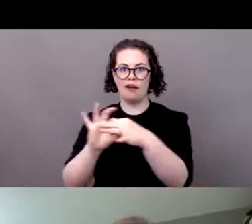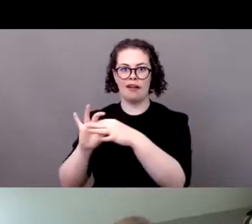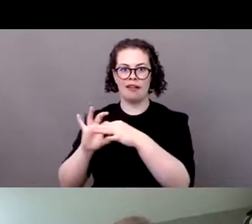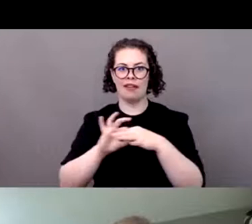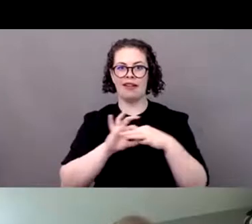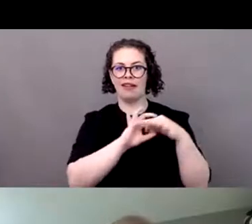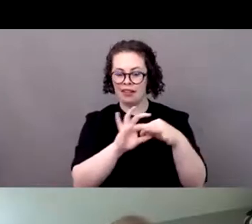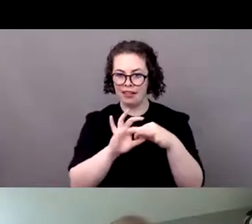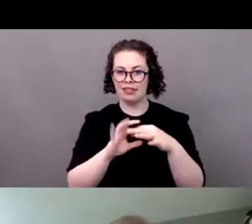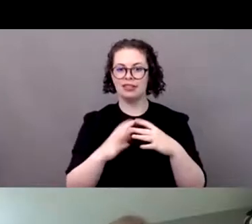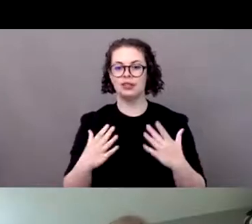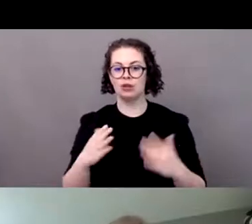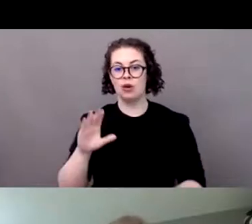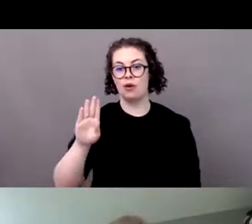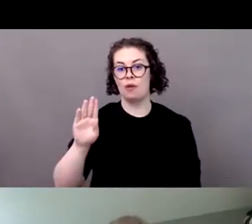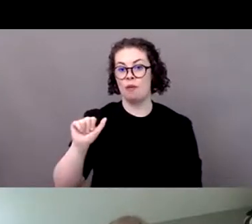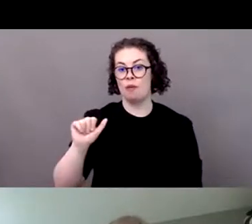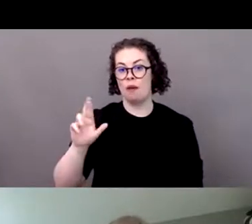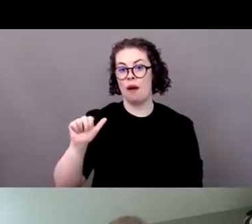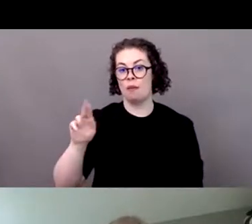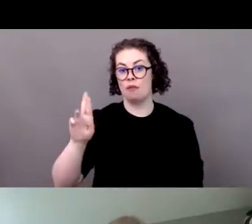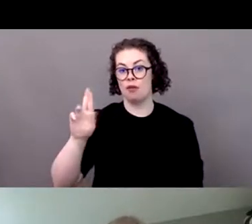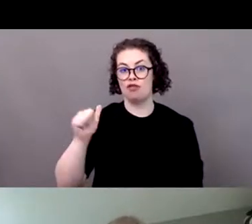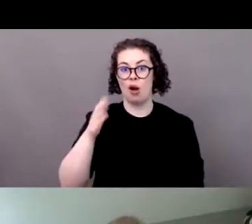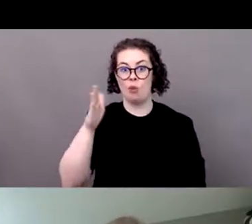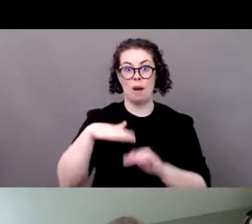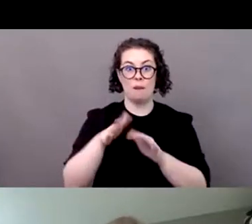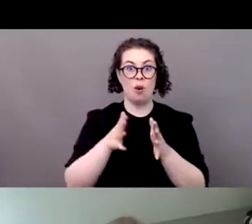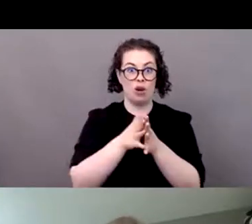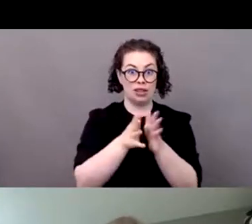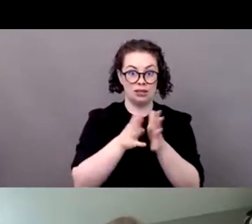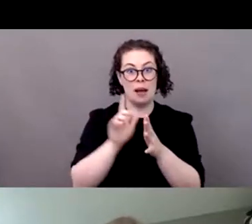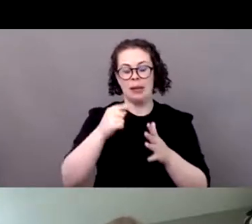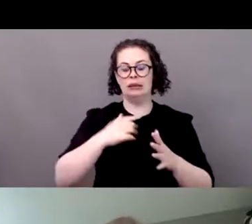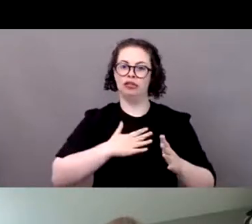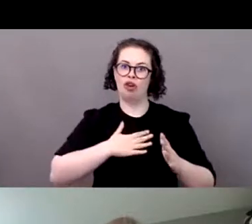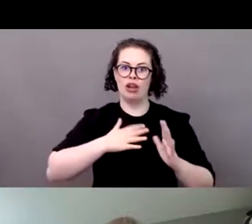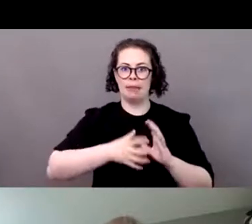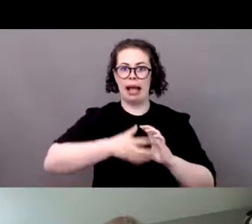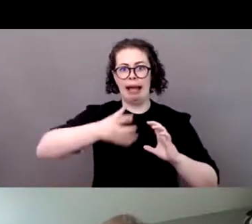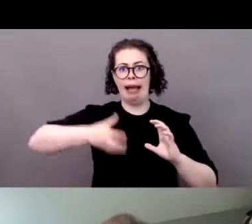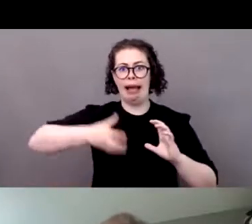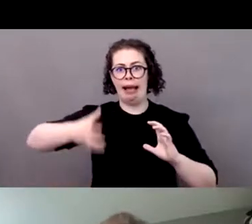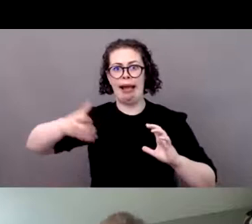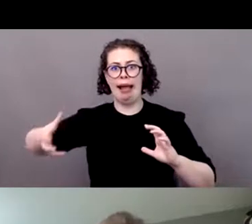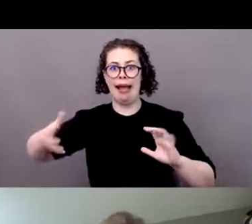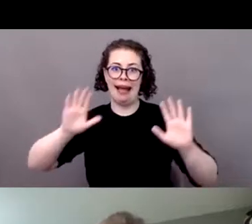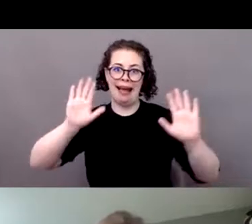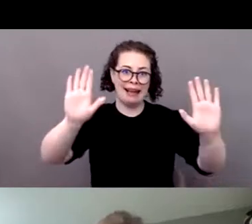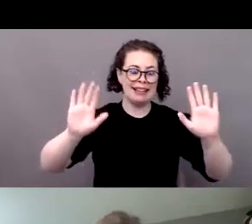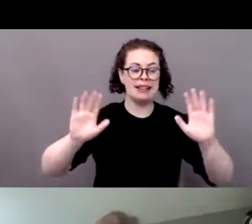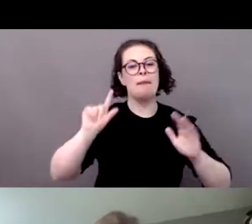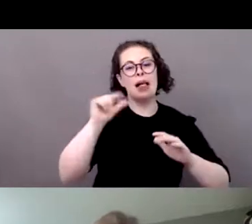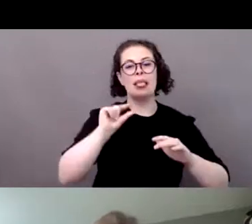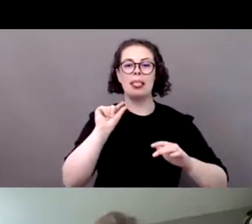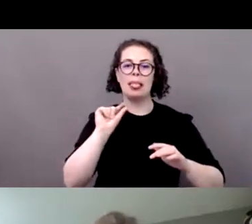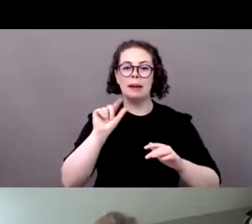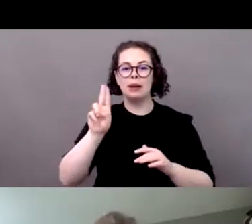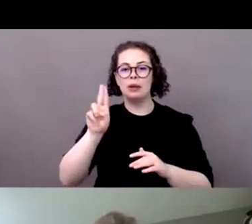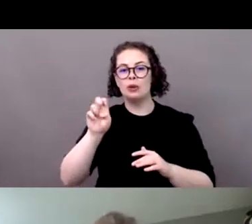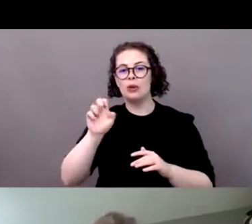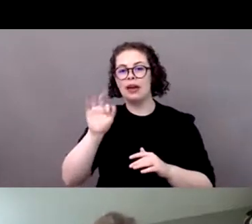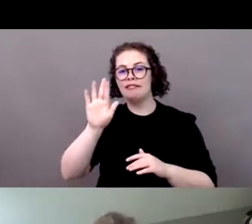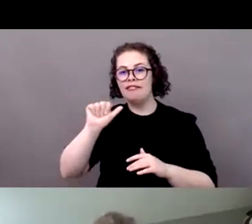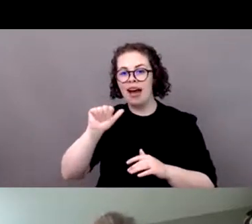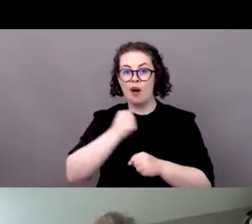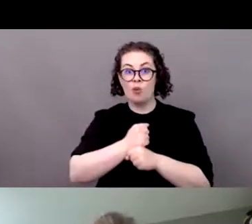on a project, on an environmental project. So sorry for the long introduction, but you like an overview of what UEFA